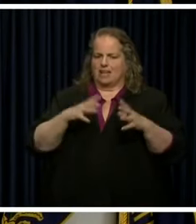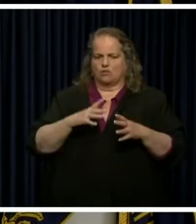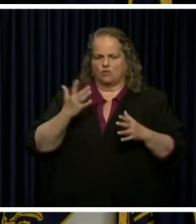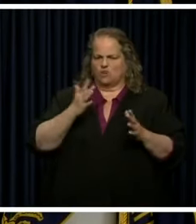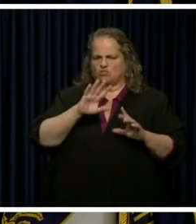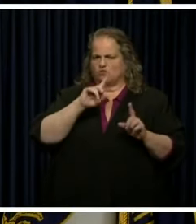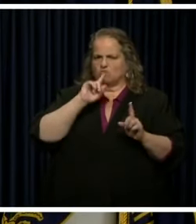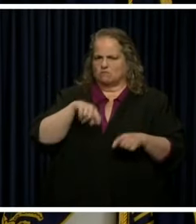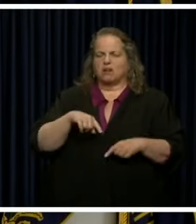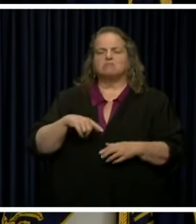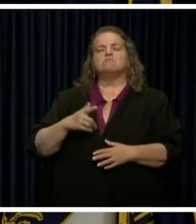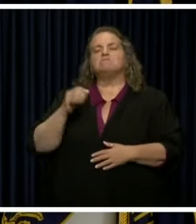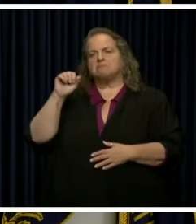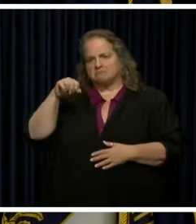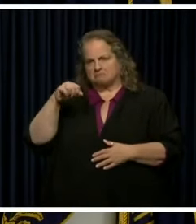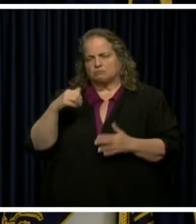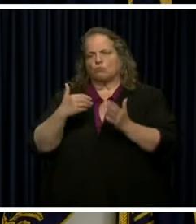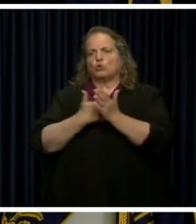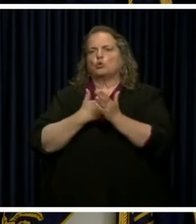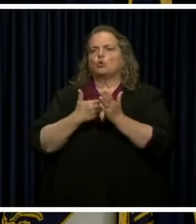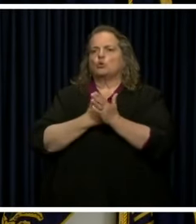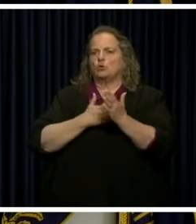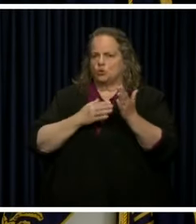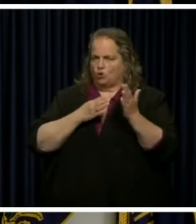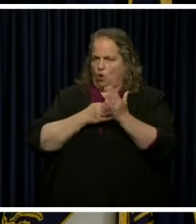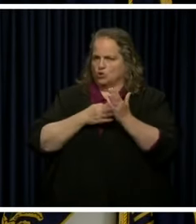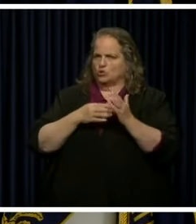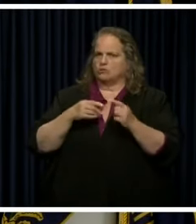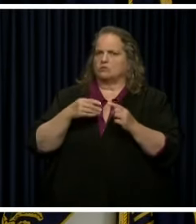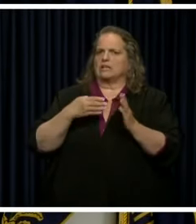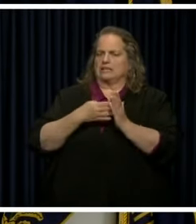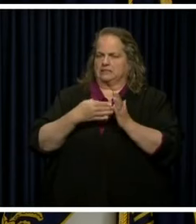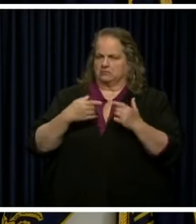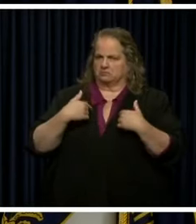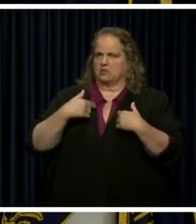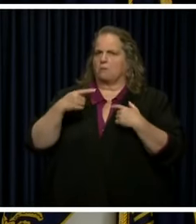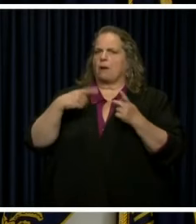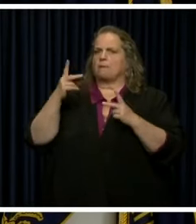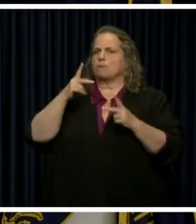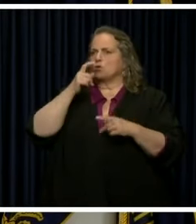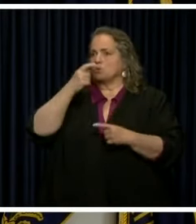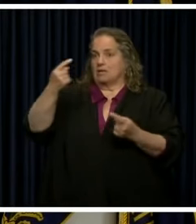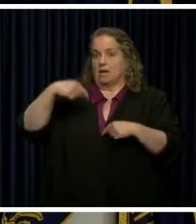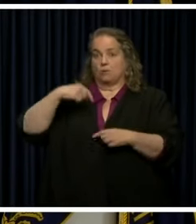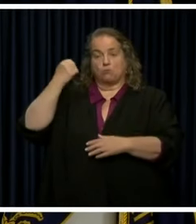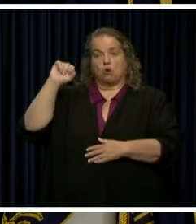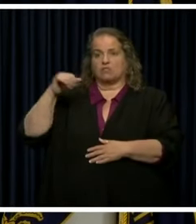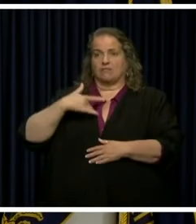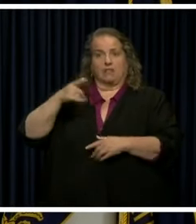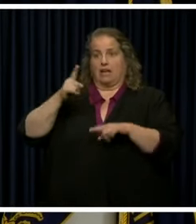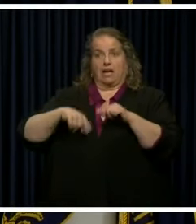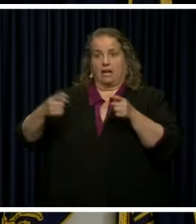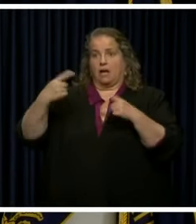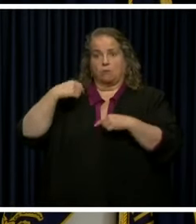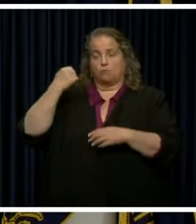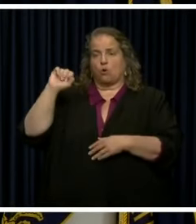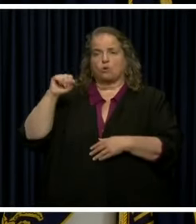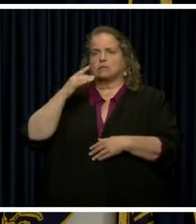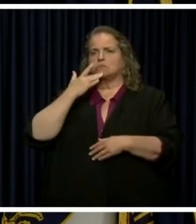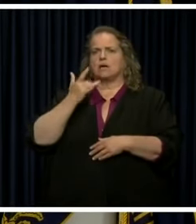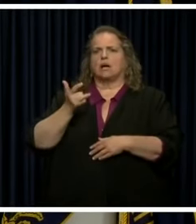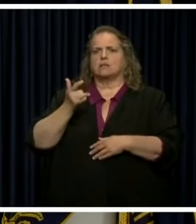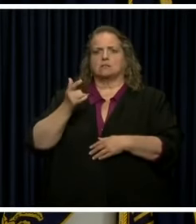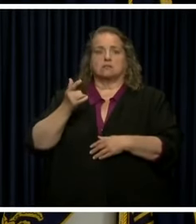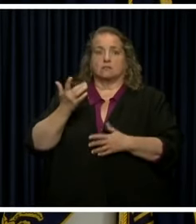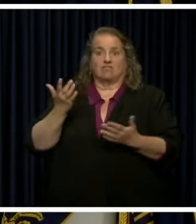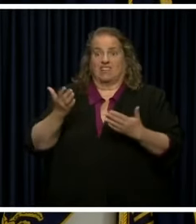so there's a new lawsuit about people who came and protested that don't think that they can come and protest, even though no